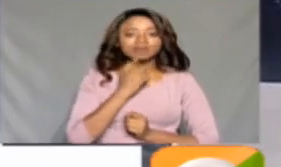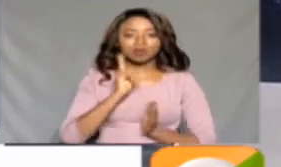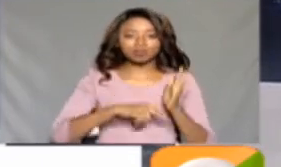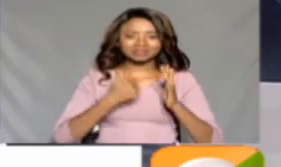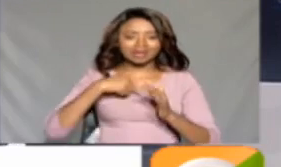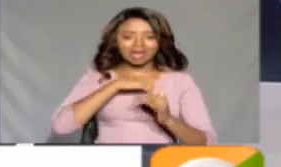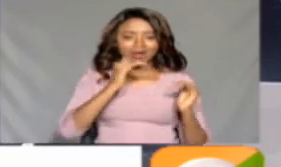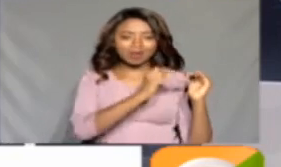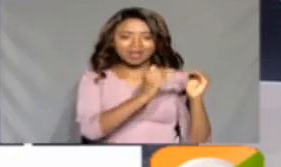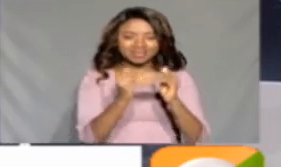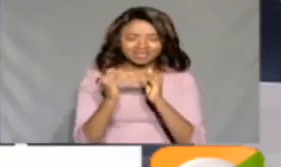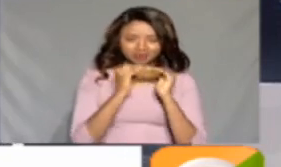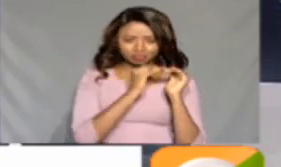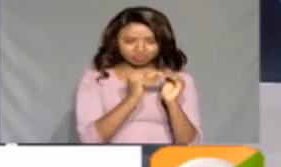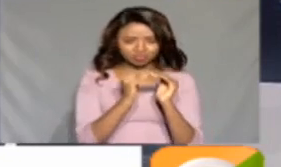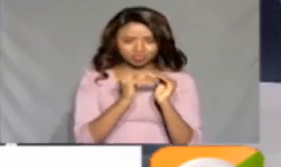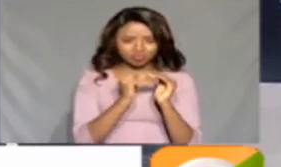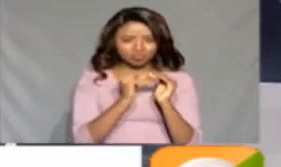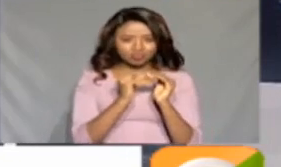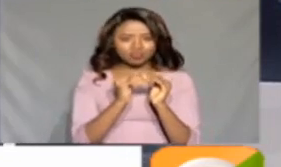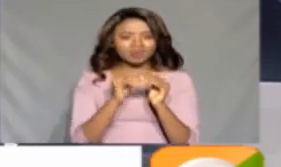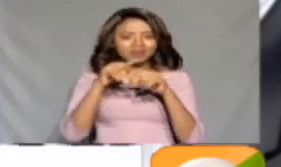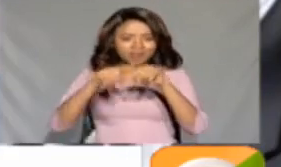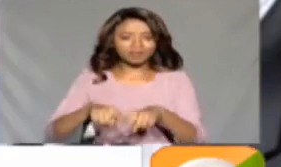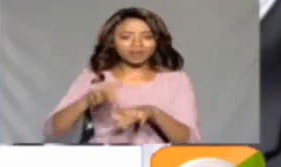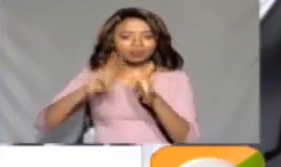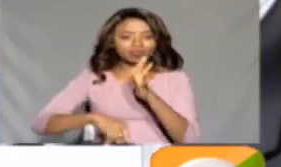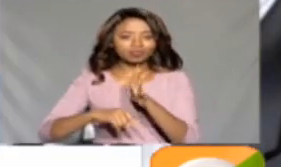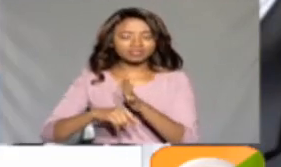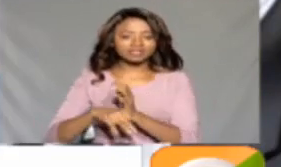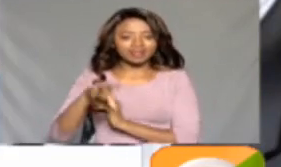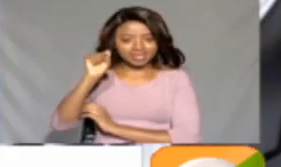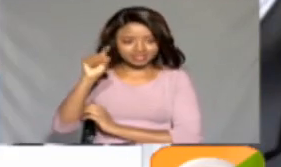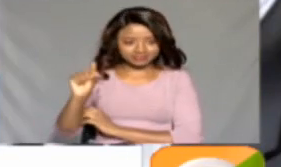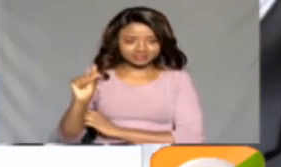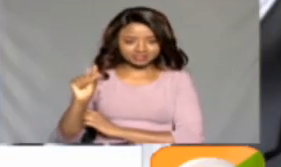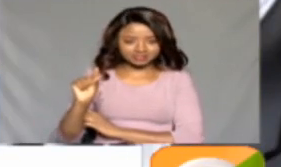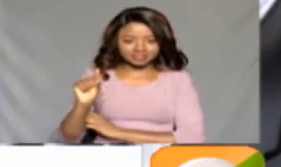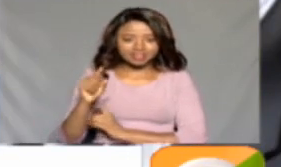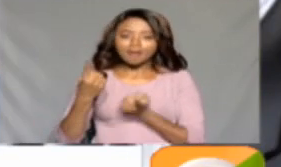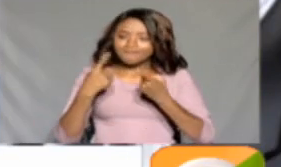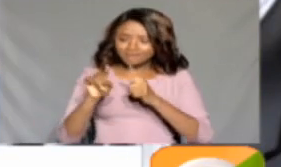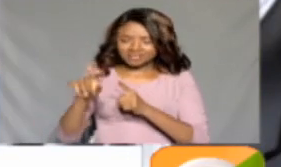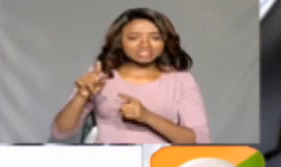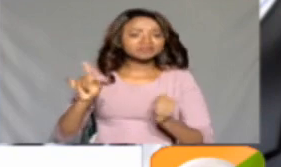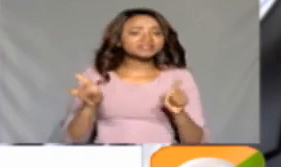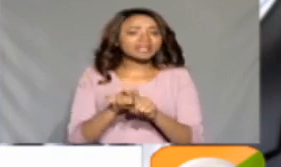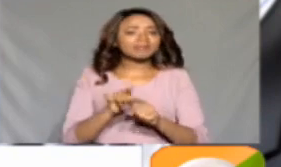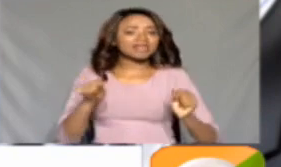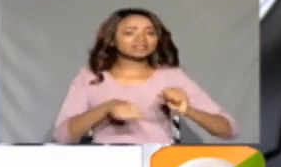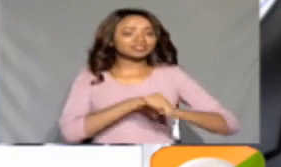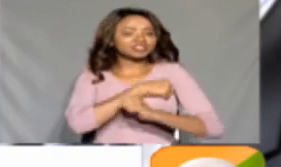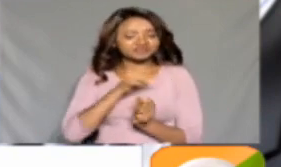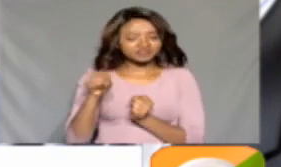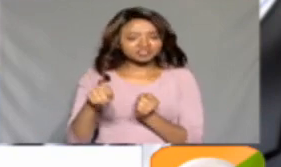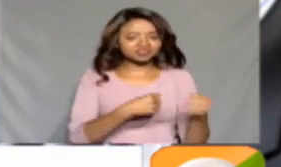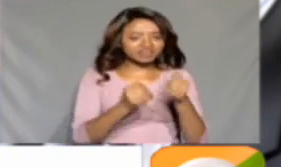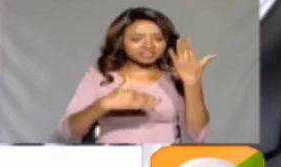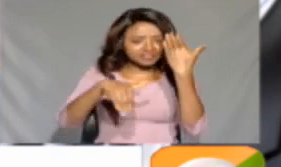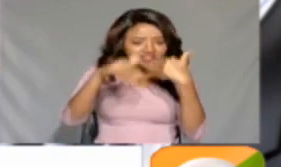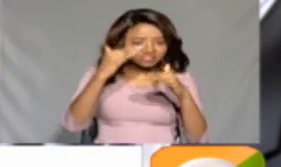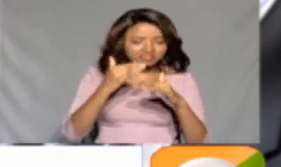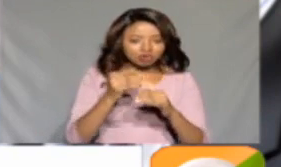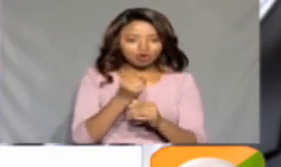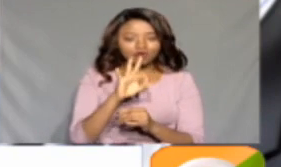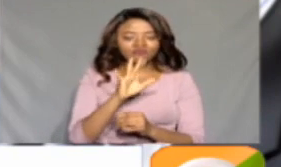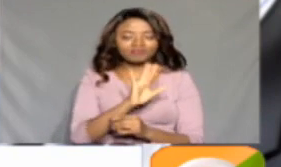is so liberal that the secretary general of the ruling party, that is you, has become the chief strategist of the opposition.